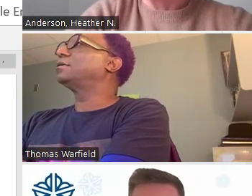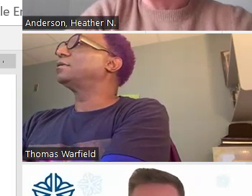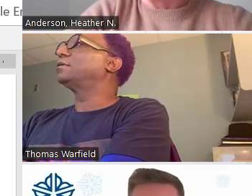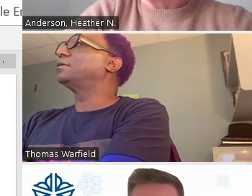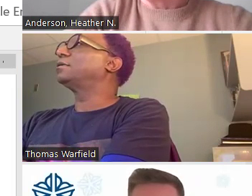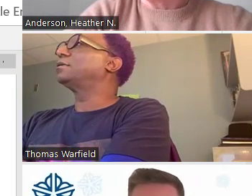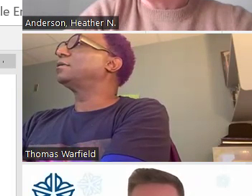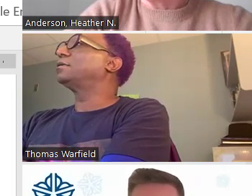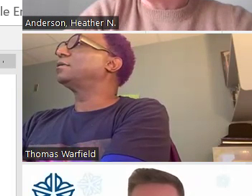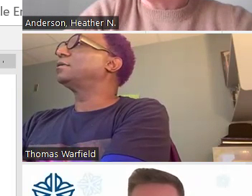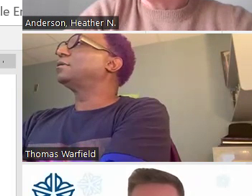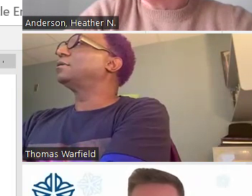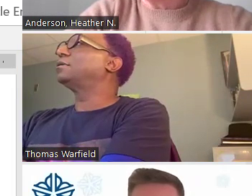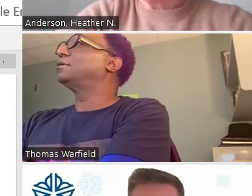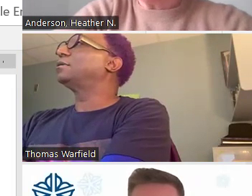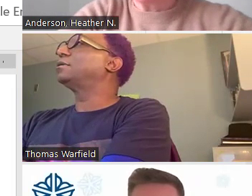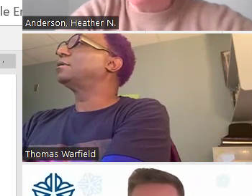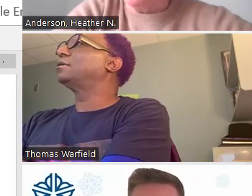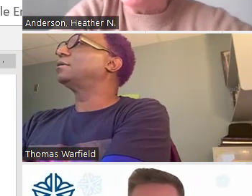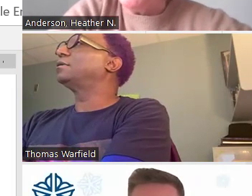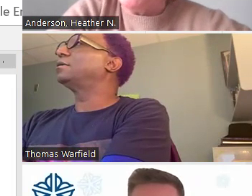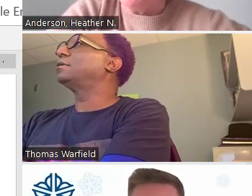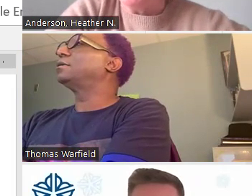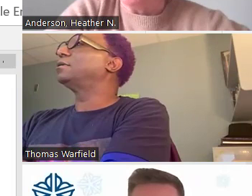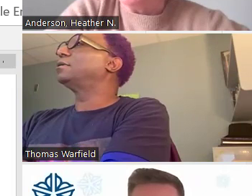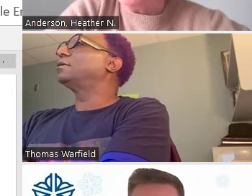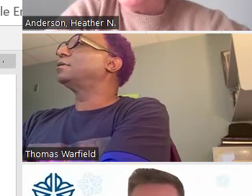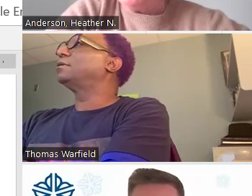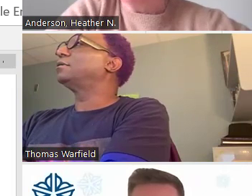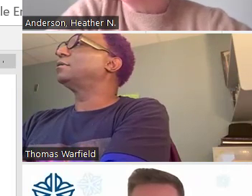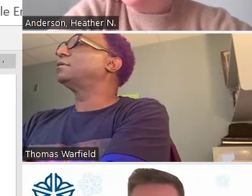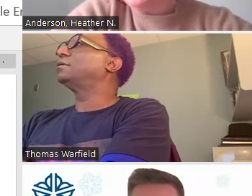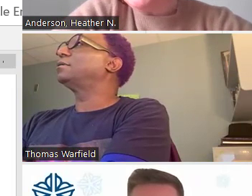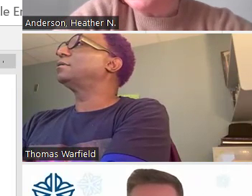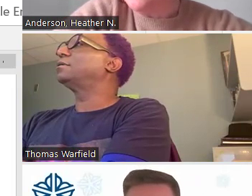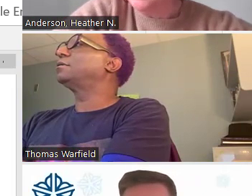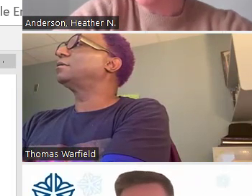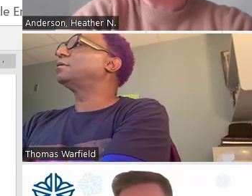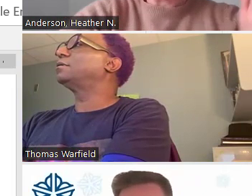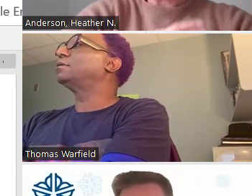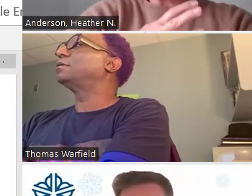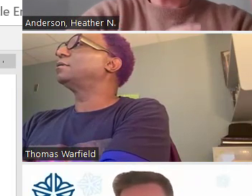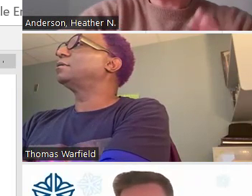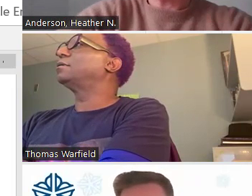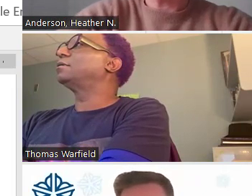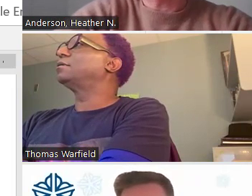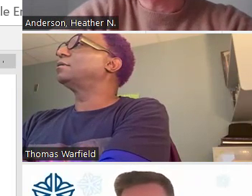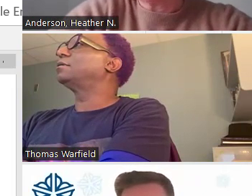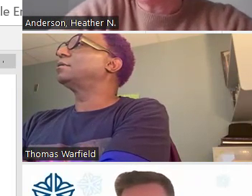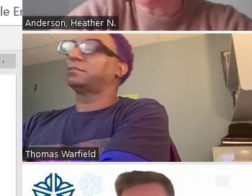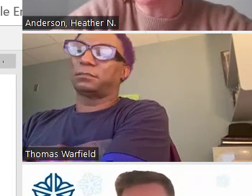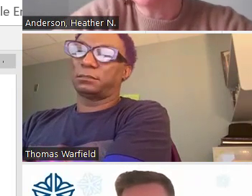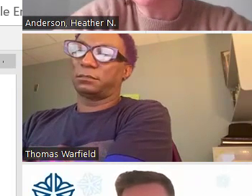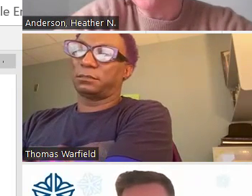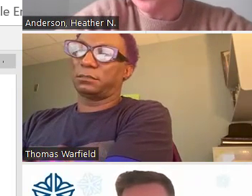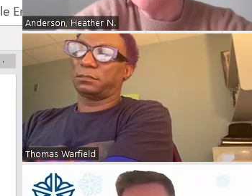a Microsoft Forms or something? So I wanted to bring that up. I'm tending to think we should do